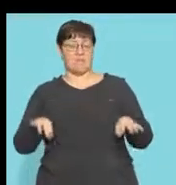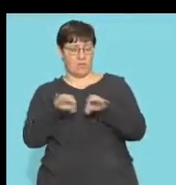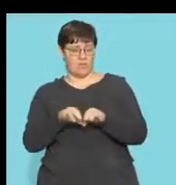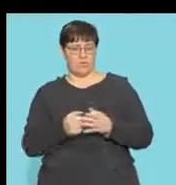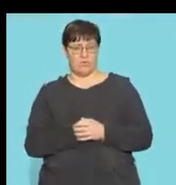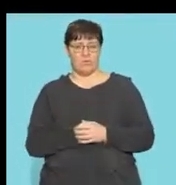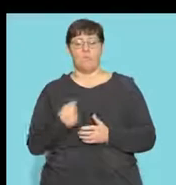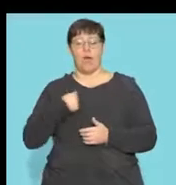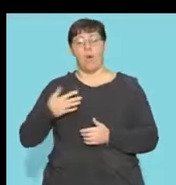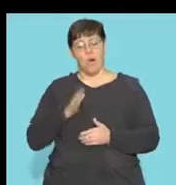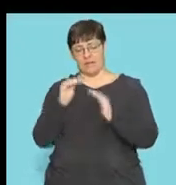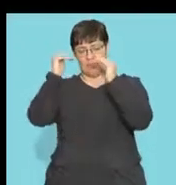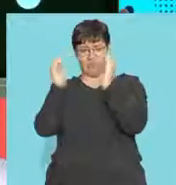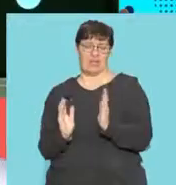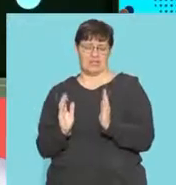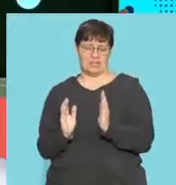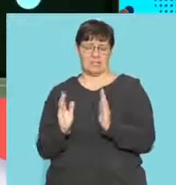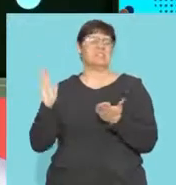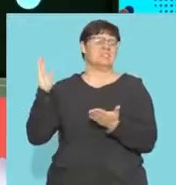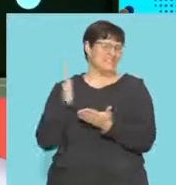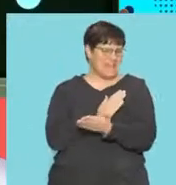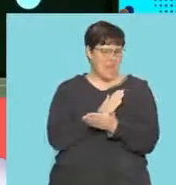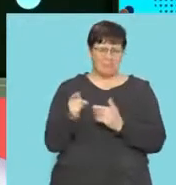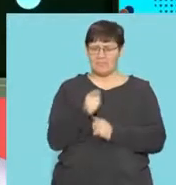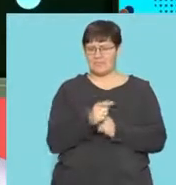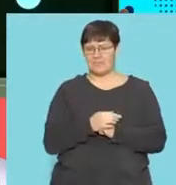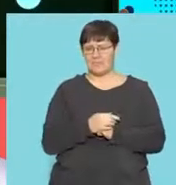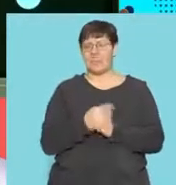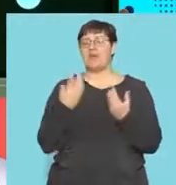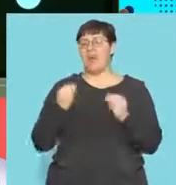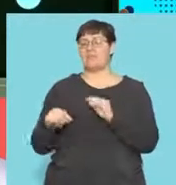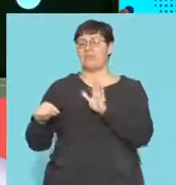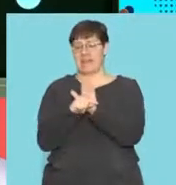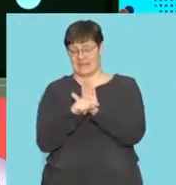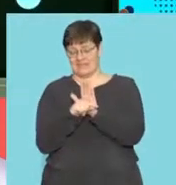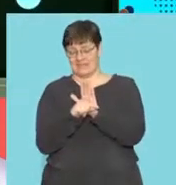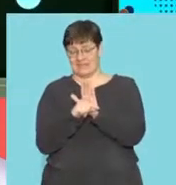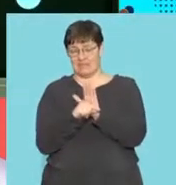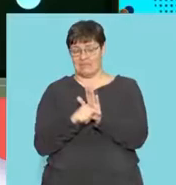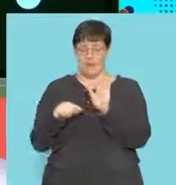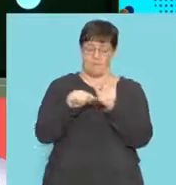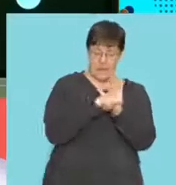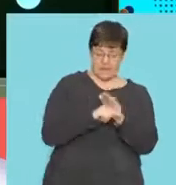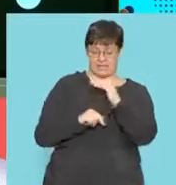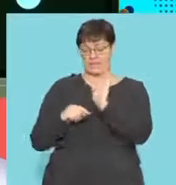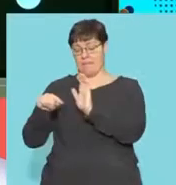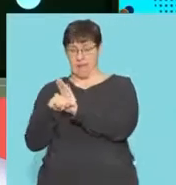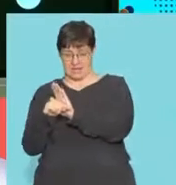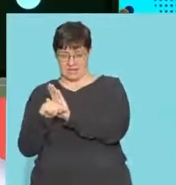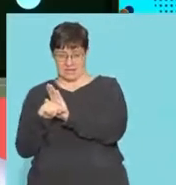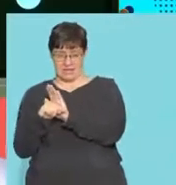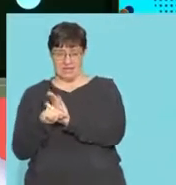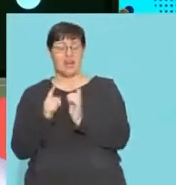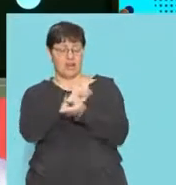of the anode. Now, I like to put that in a bracket because sometimes we are going to have a negative in there. So we're going to go to